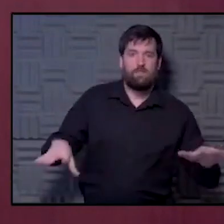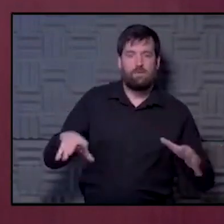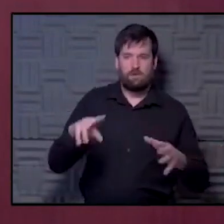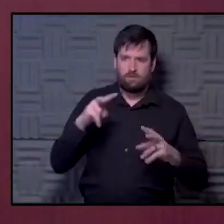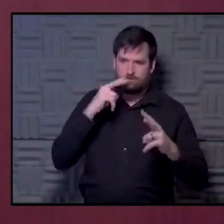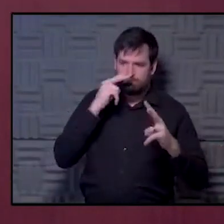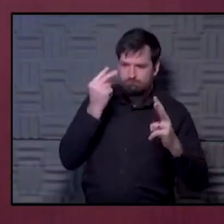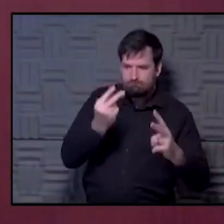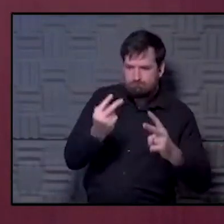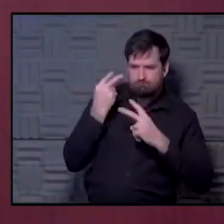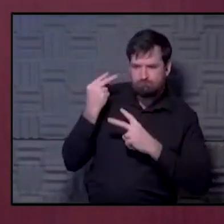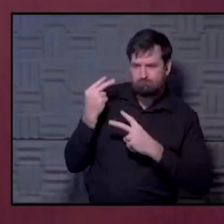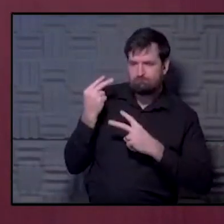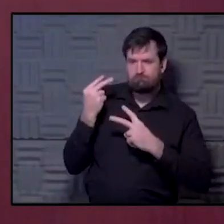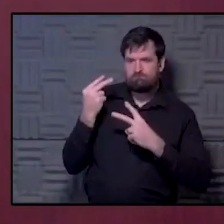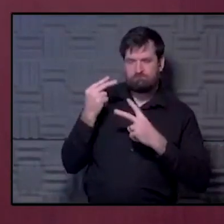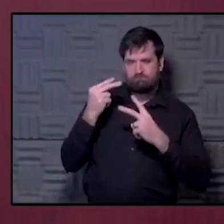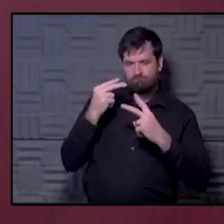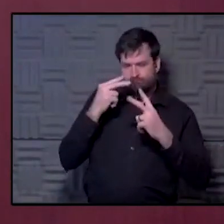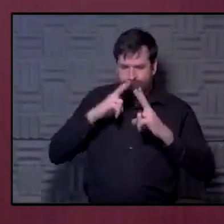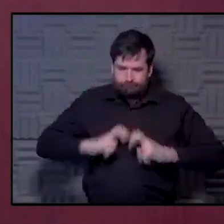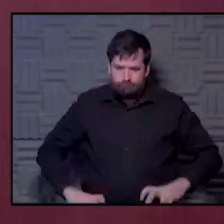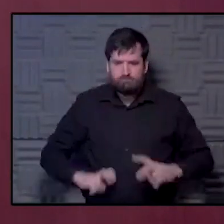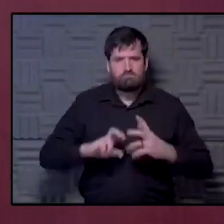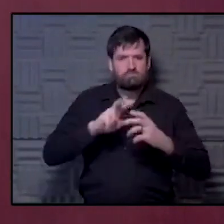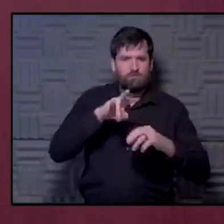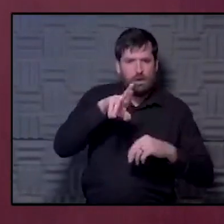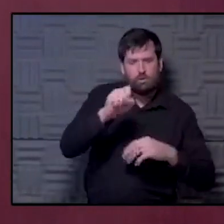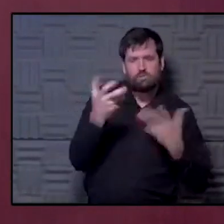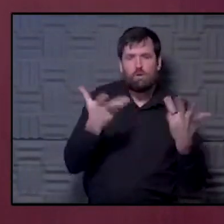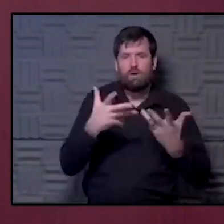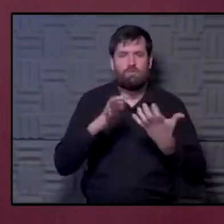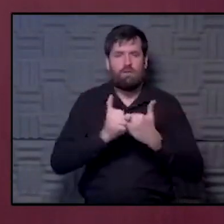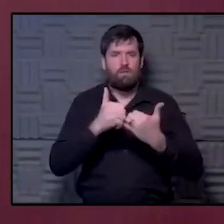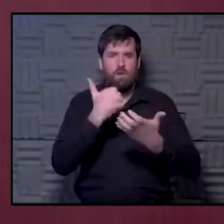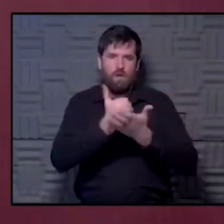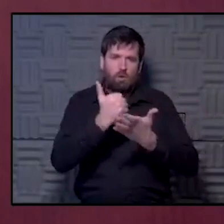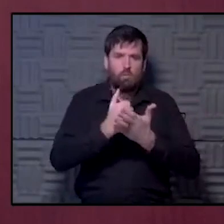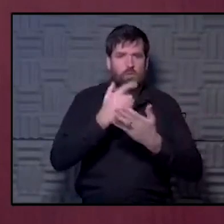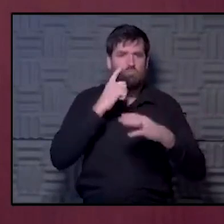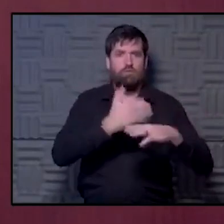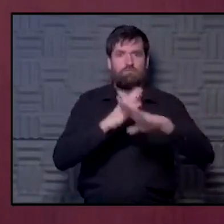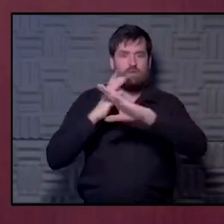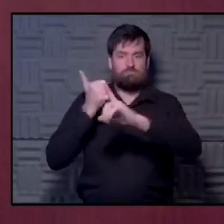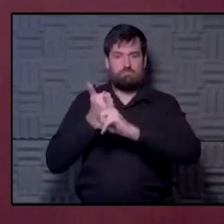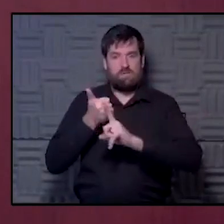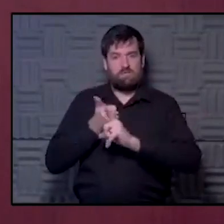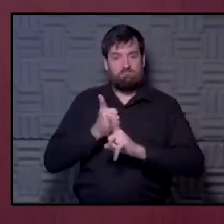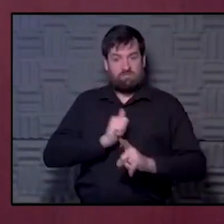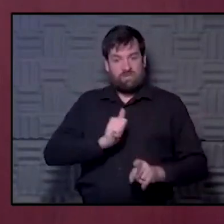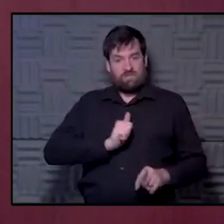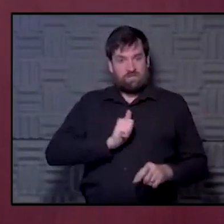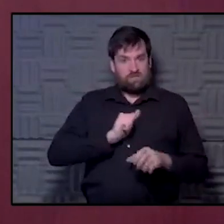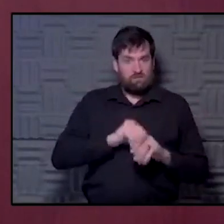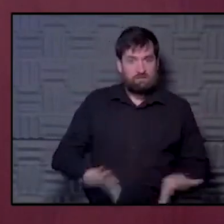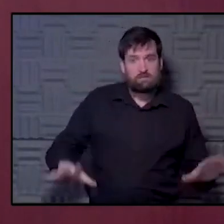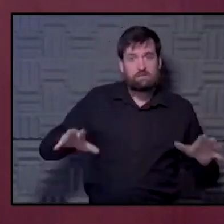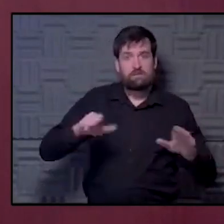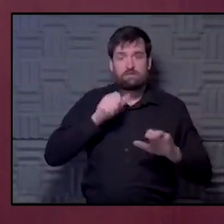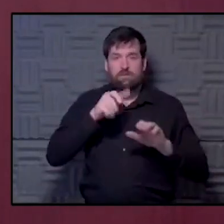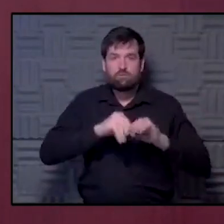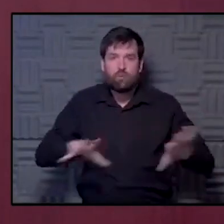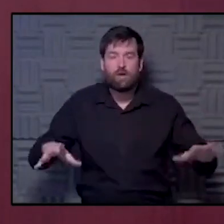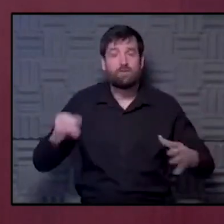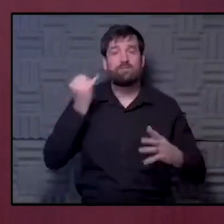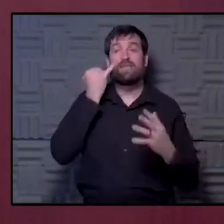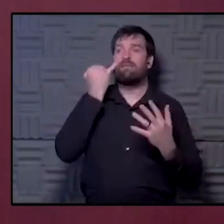reflect upon what is the virus, how does it move, what can I do to prevent myself getting the virus, spreading it to others. If